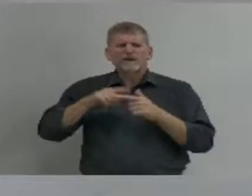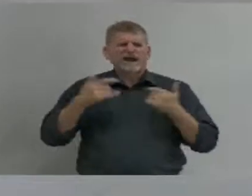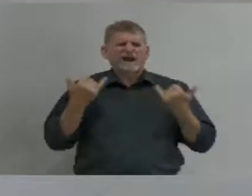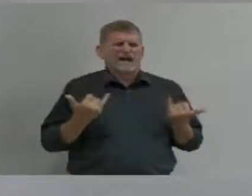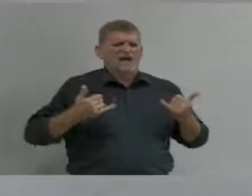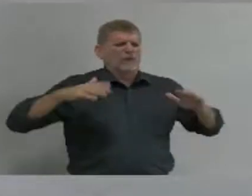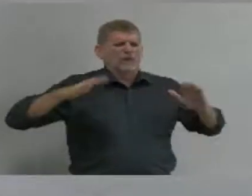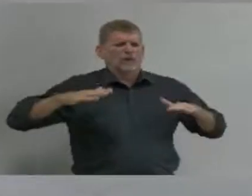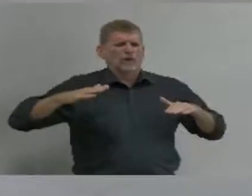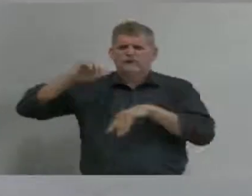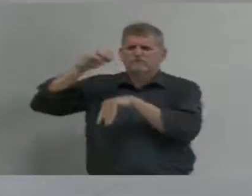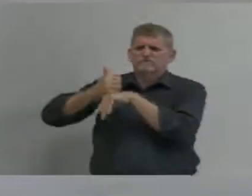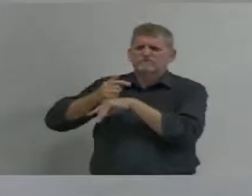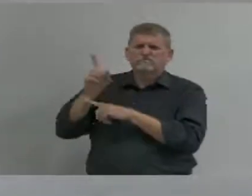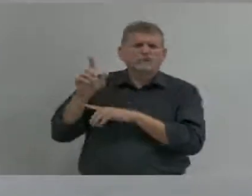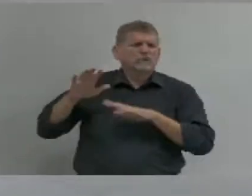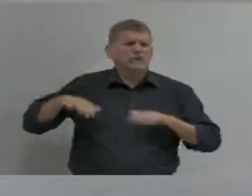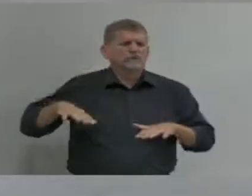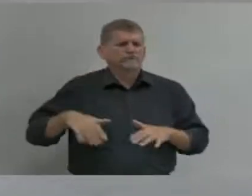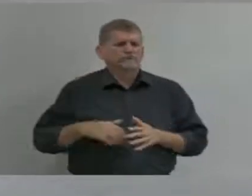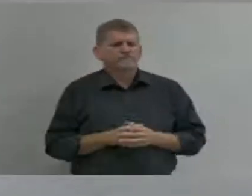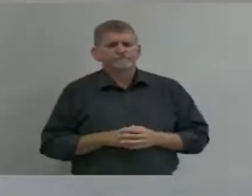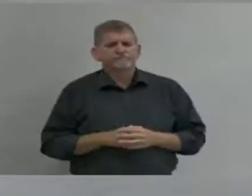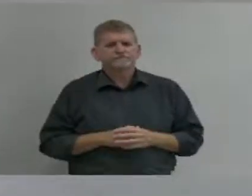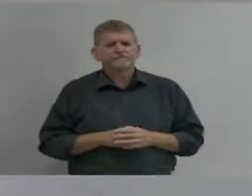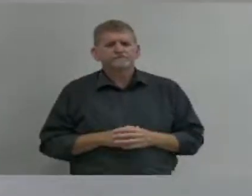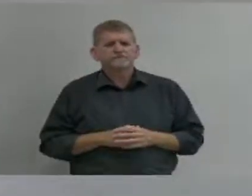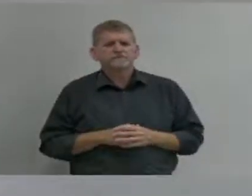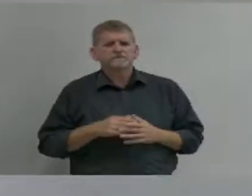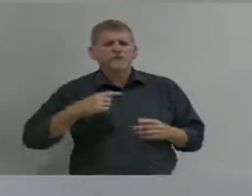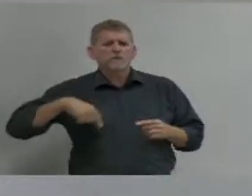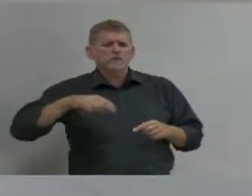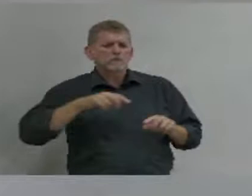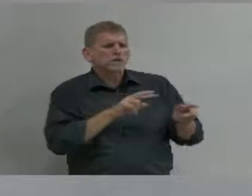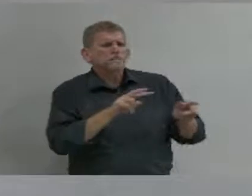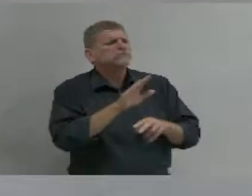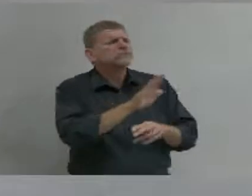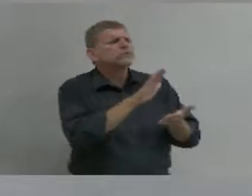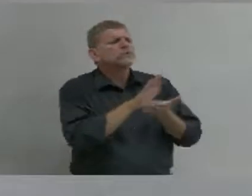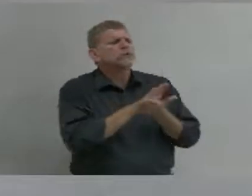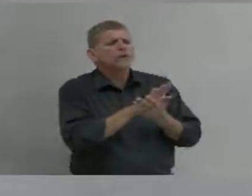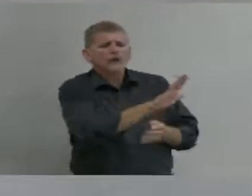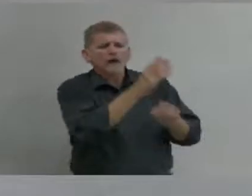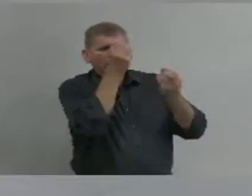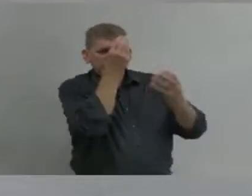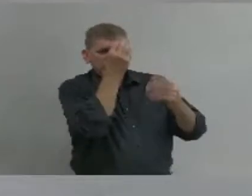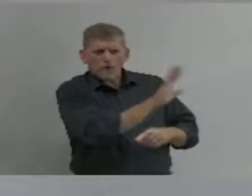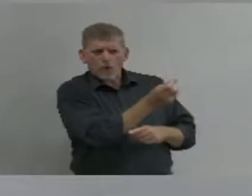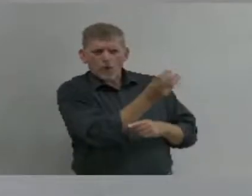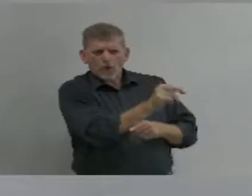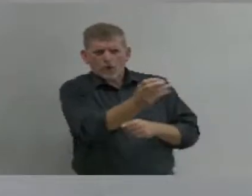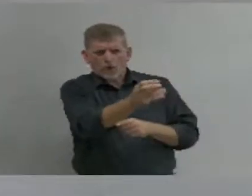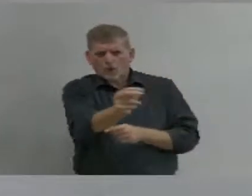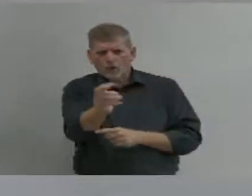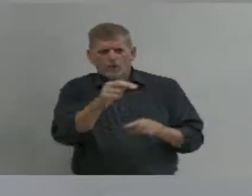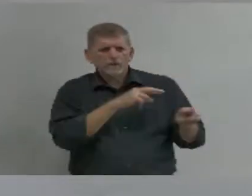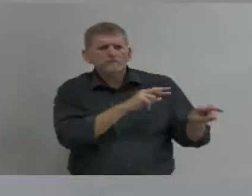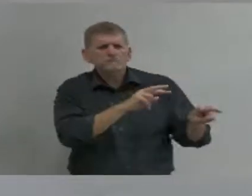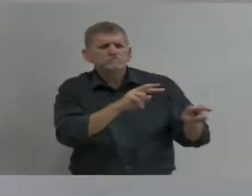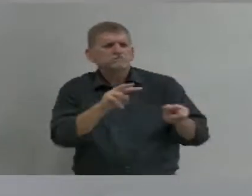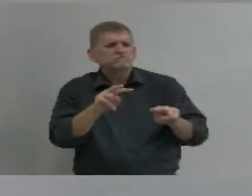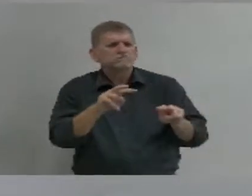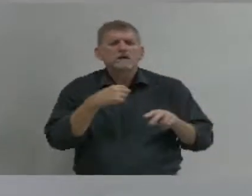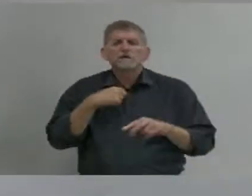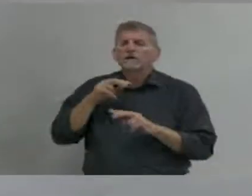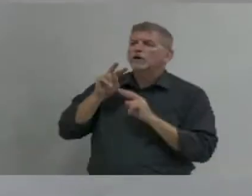are, of course, watching our school data closely, and depending on what the state dashboard looks like, if we need to supplement that with some additional